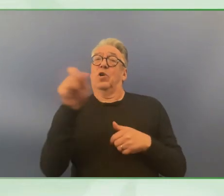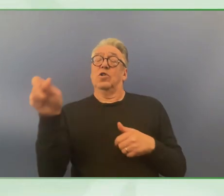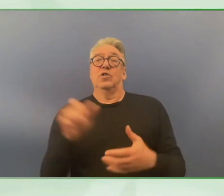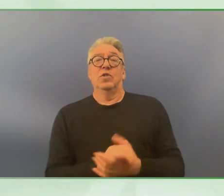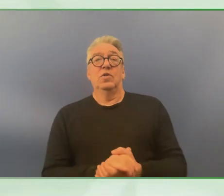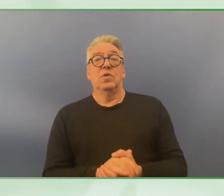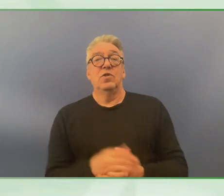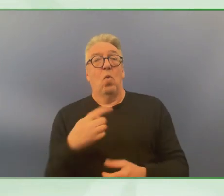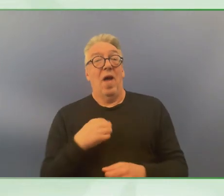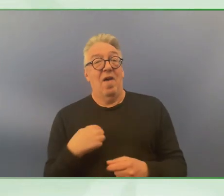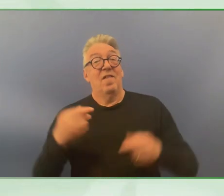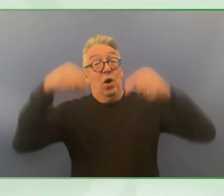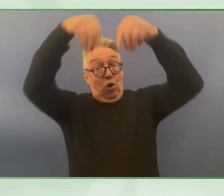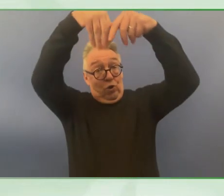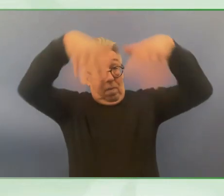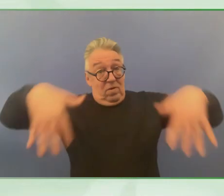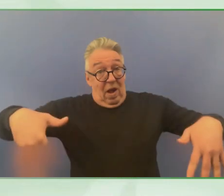bottom-up approach to accountability.